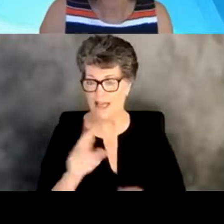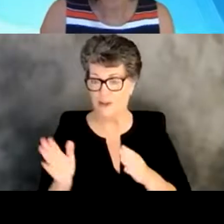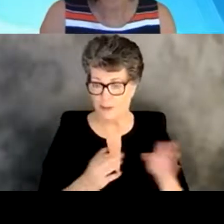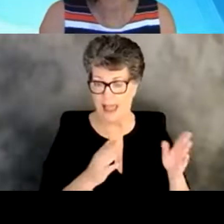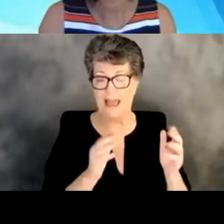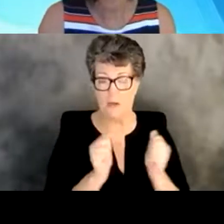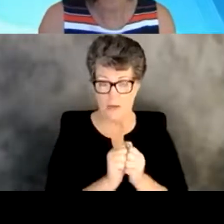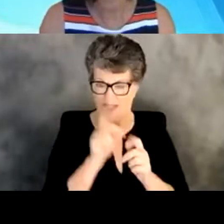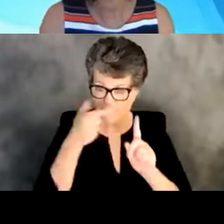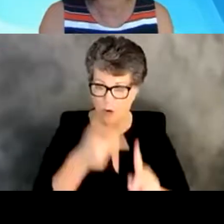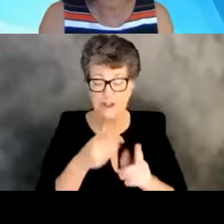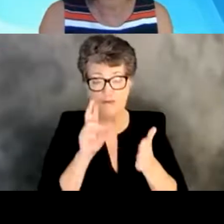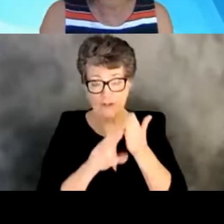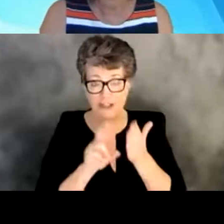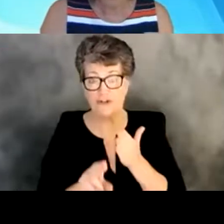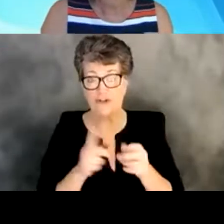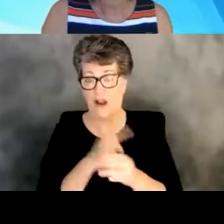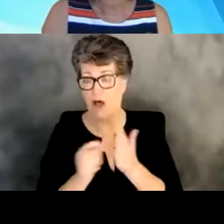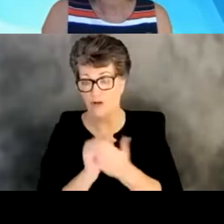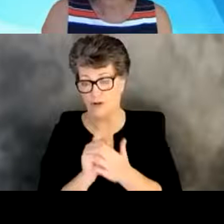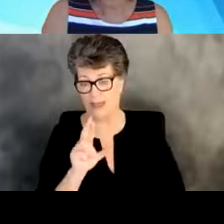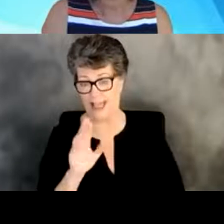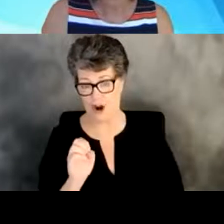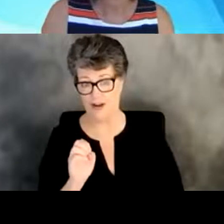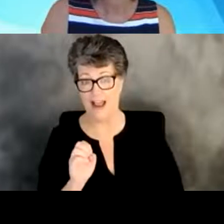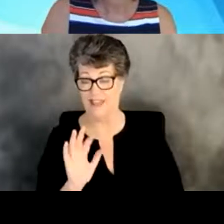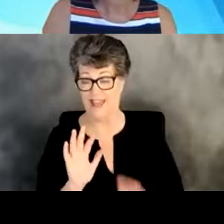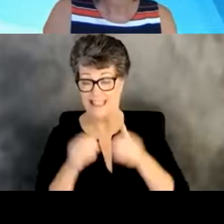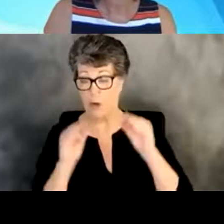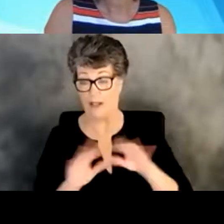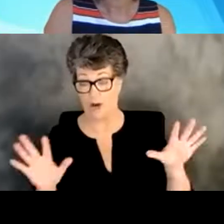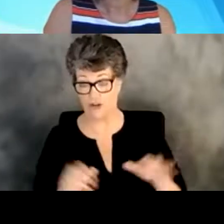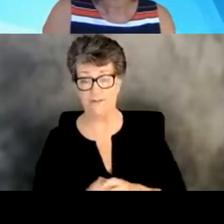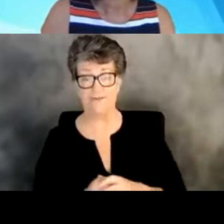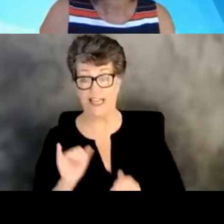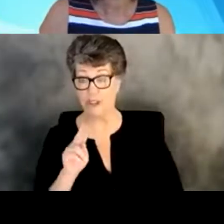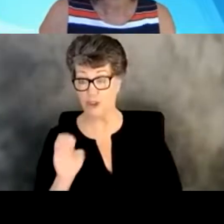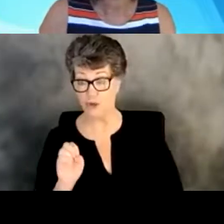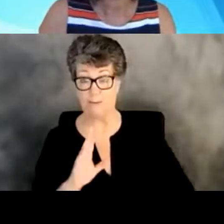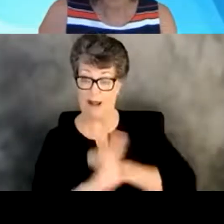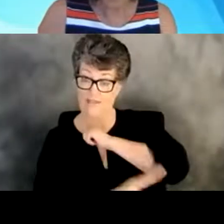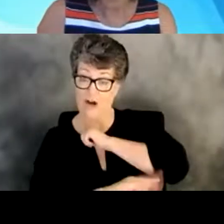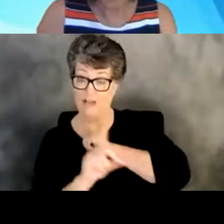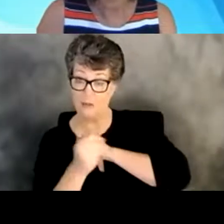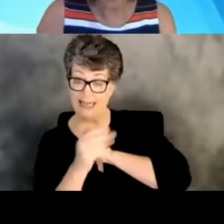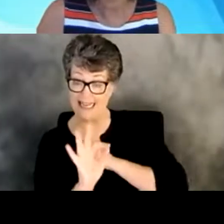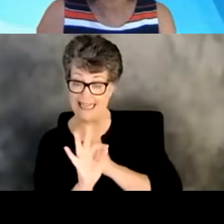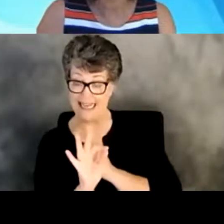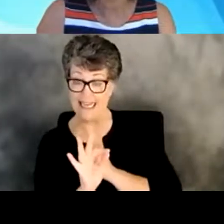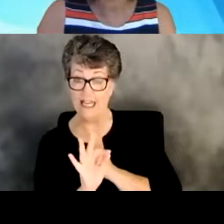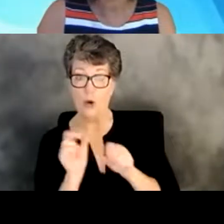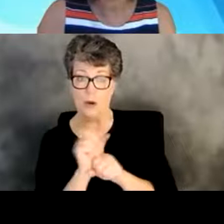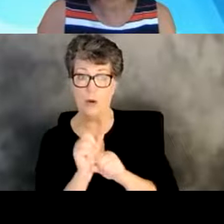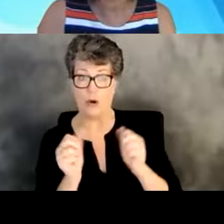laser focused on research and on long-term care. And so that's how we launched in June. And by the fall of 2019, we were working